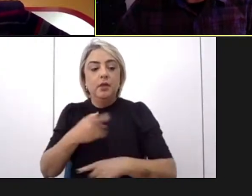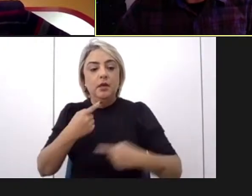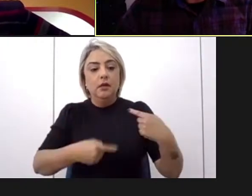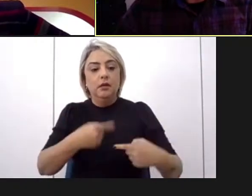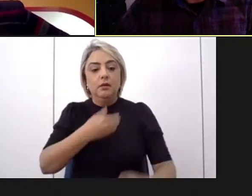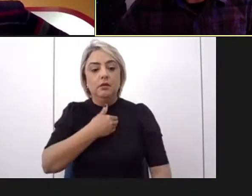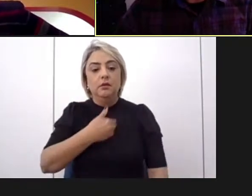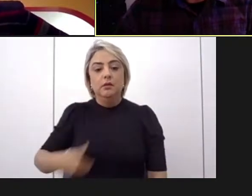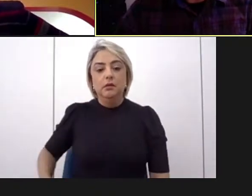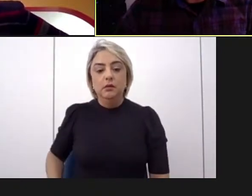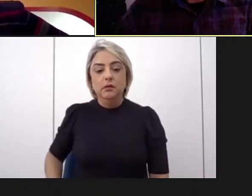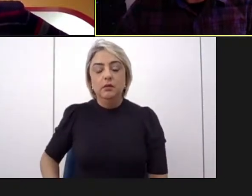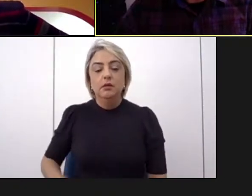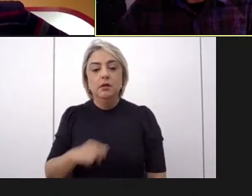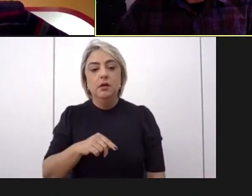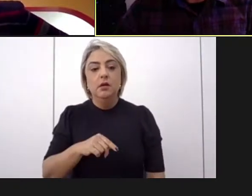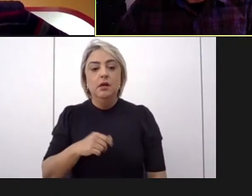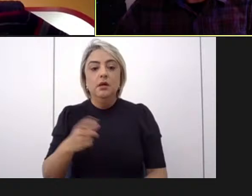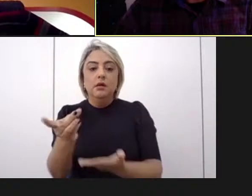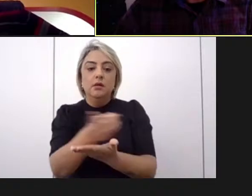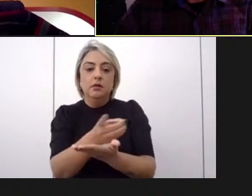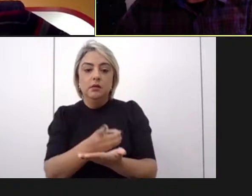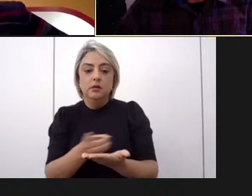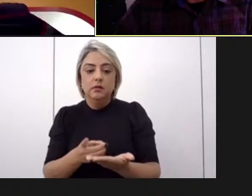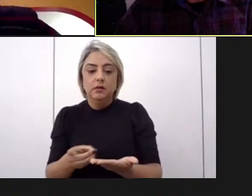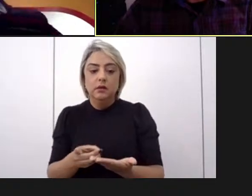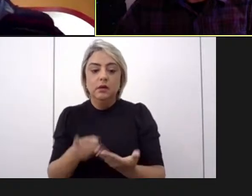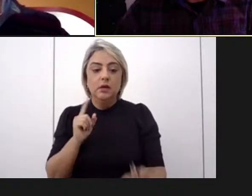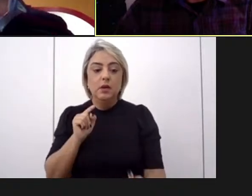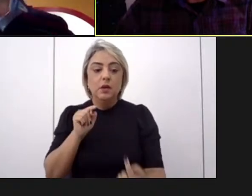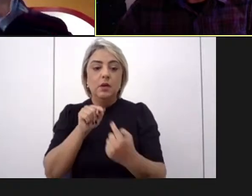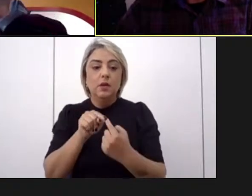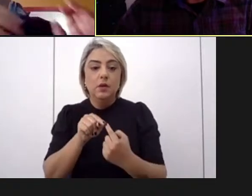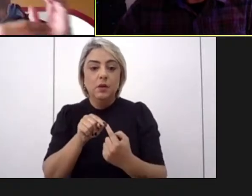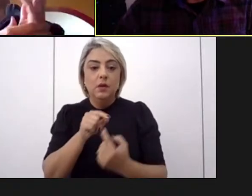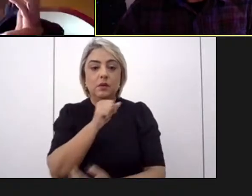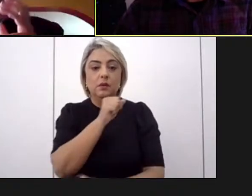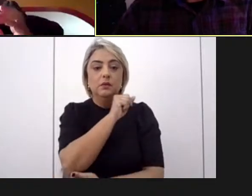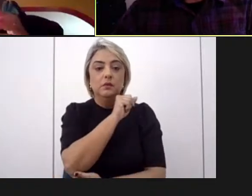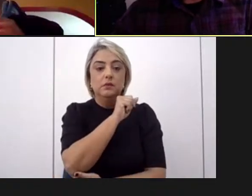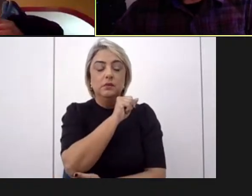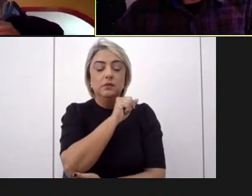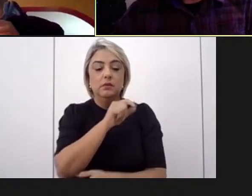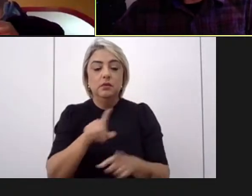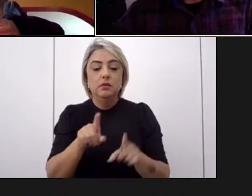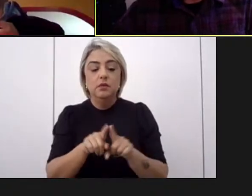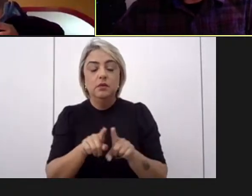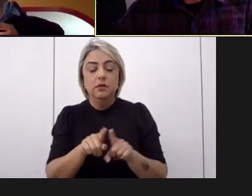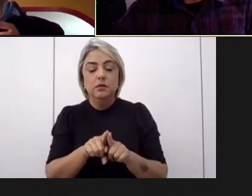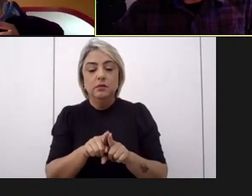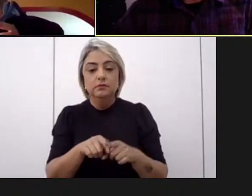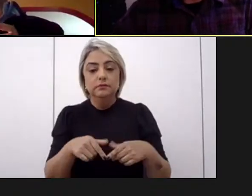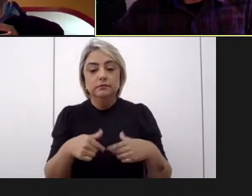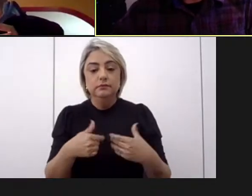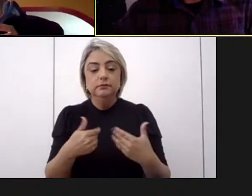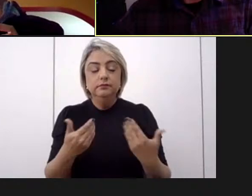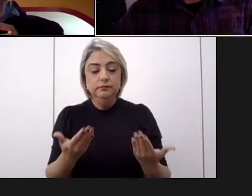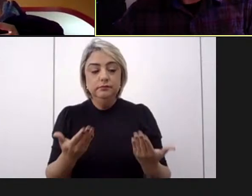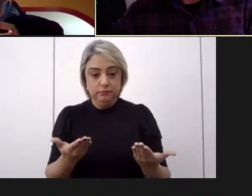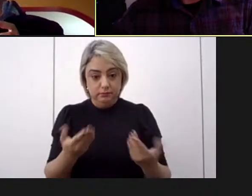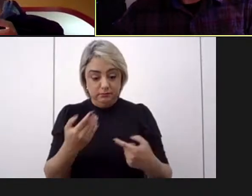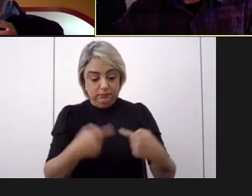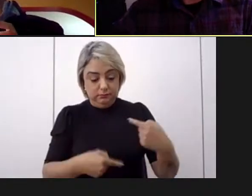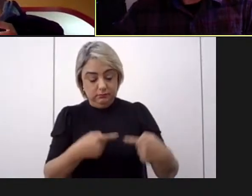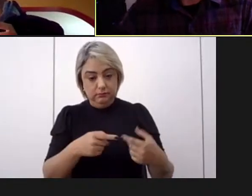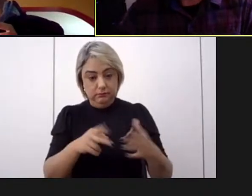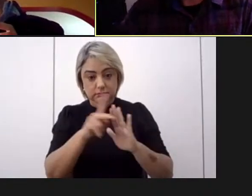judicial activism an obstacle in the state's planning of public policy? We have another